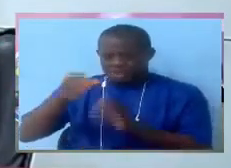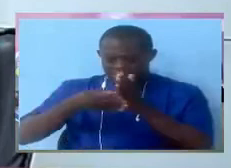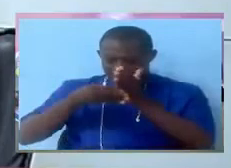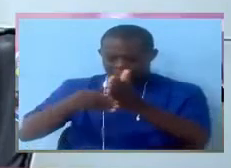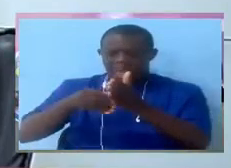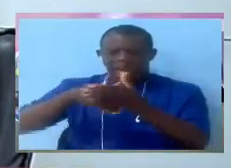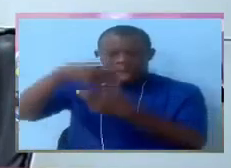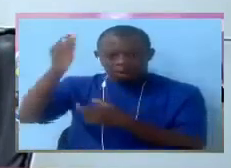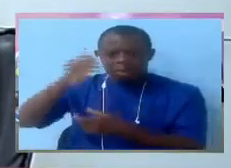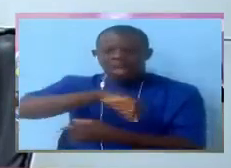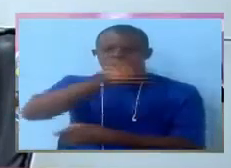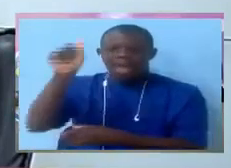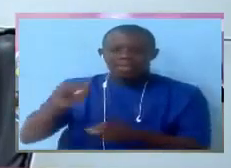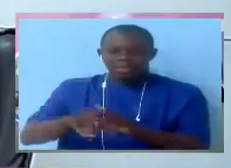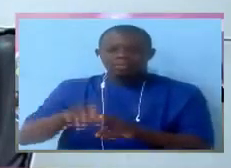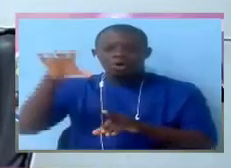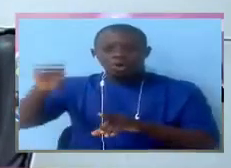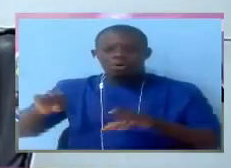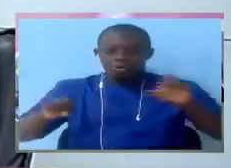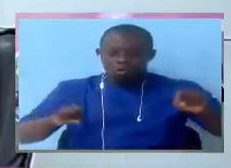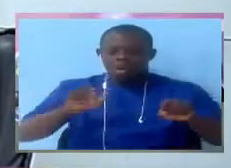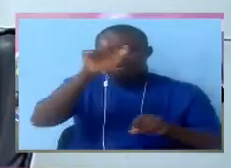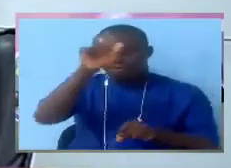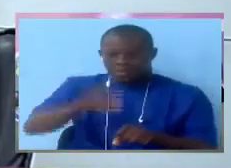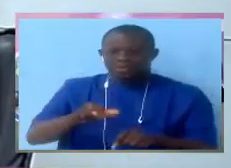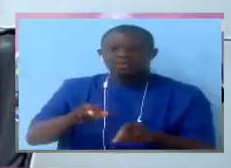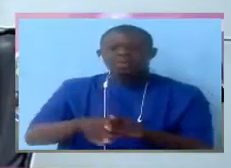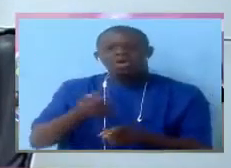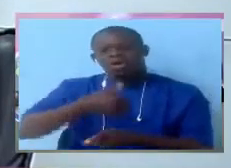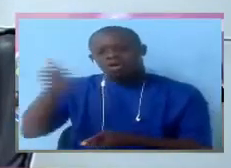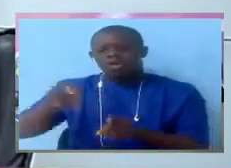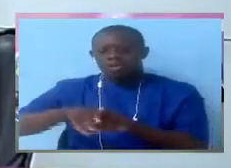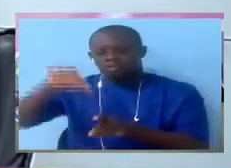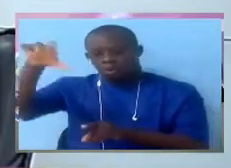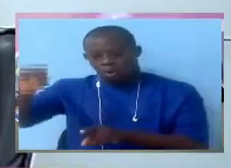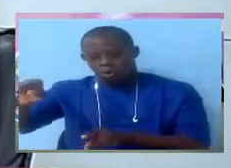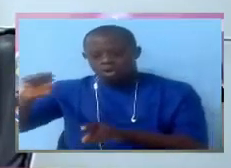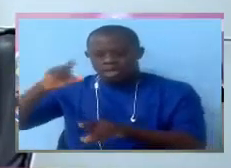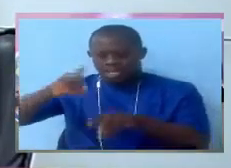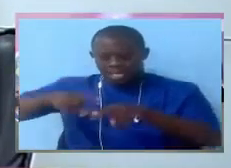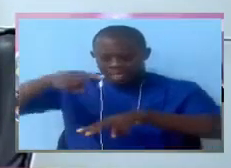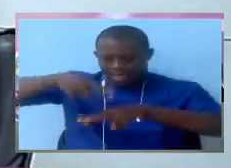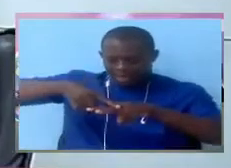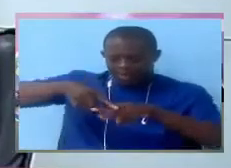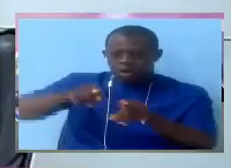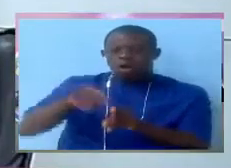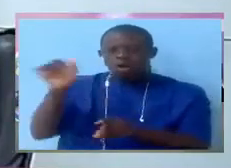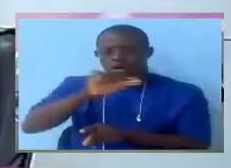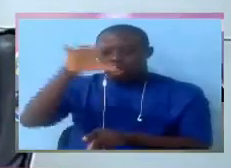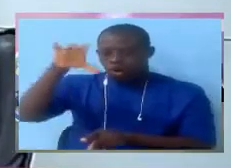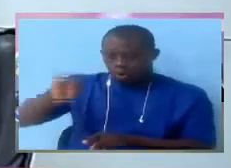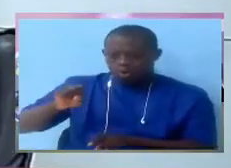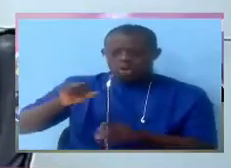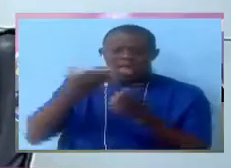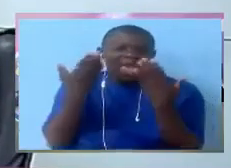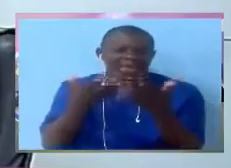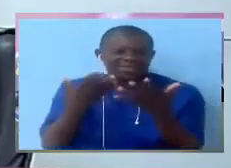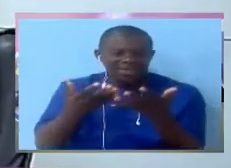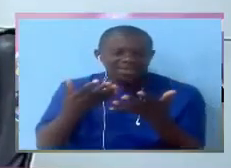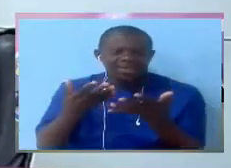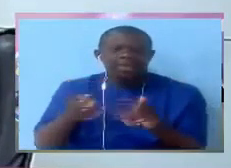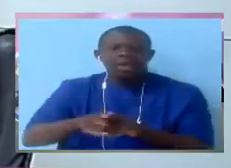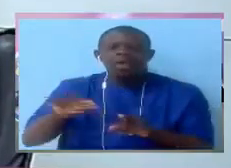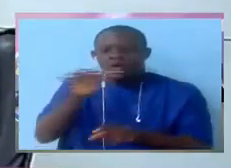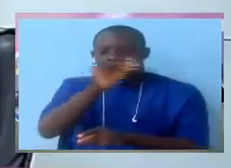comes out he tells them to hold him or her tie ñi tie sa loxoy mo mo dor gi they will hold your legs and